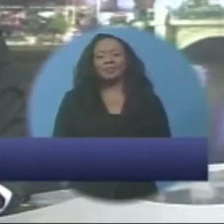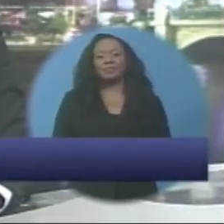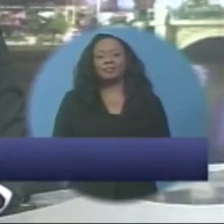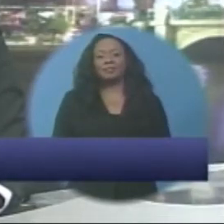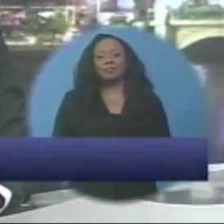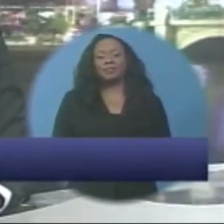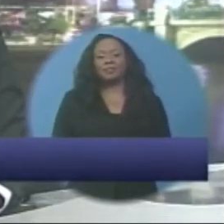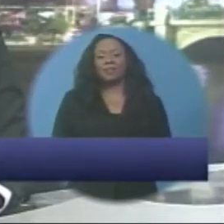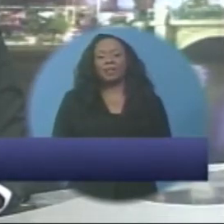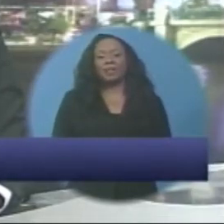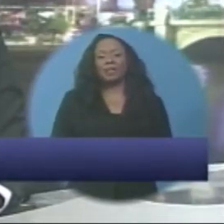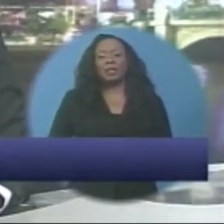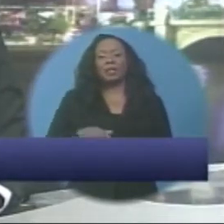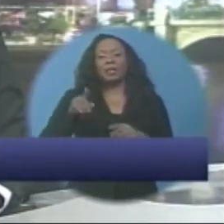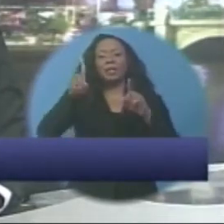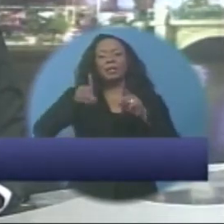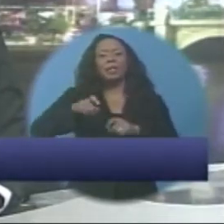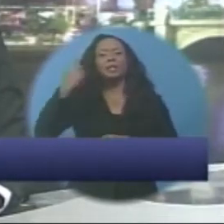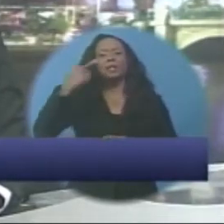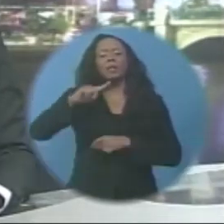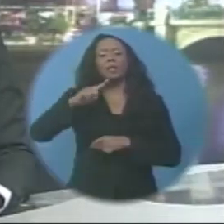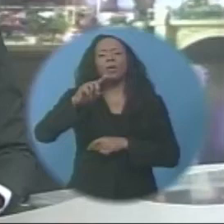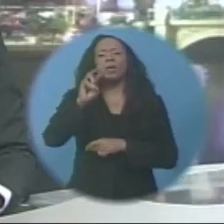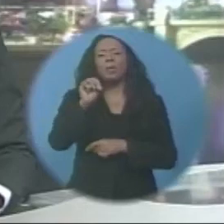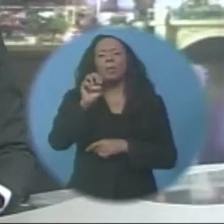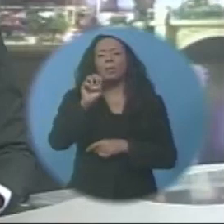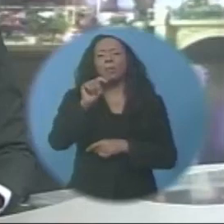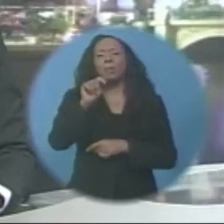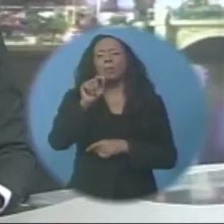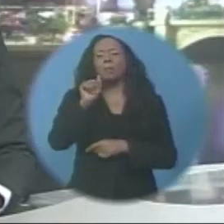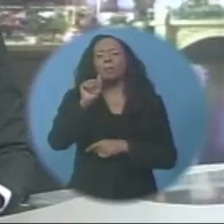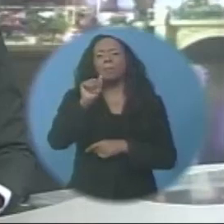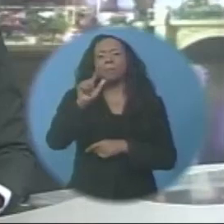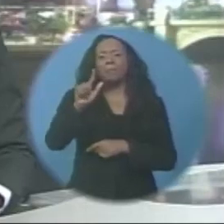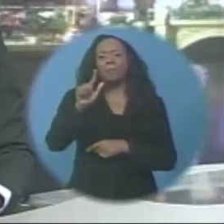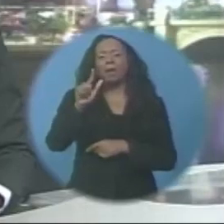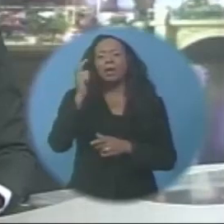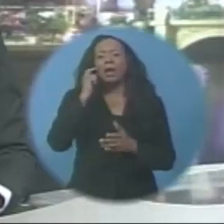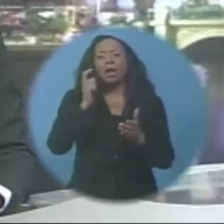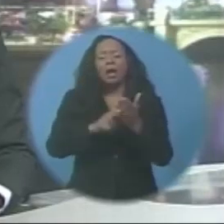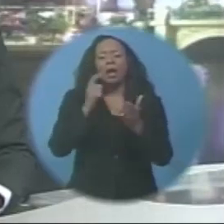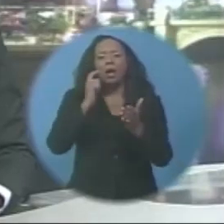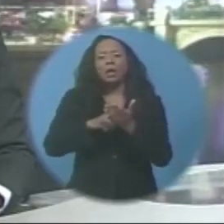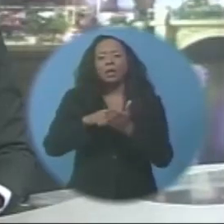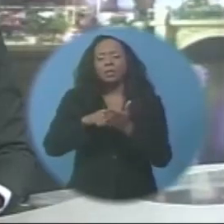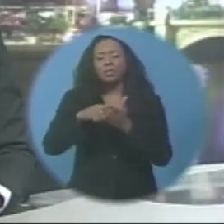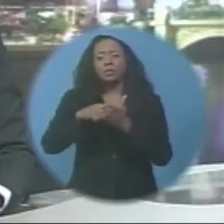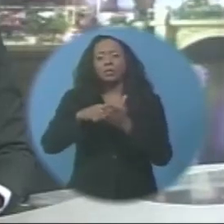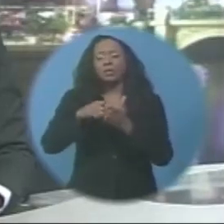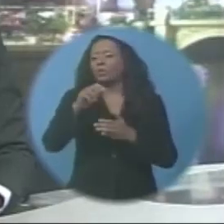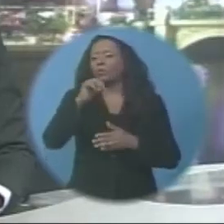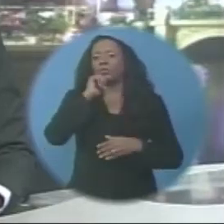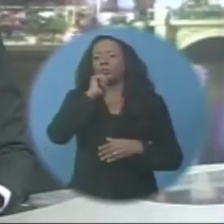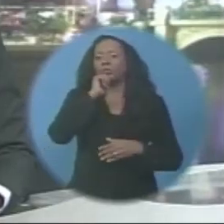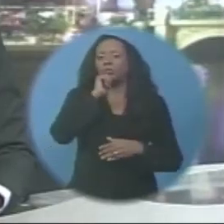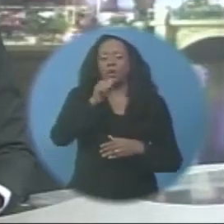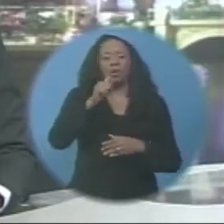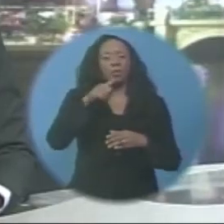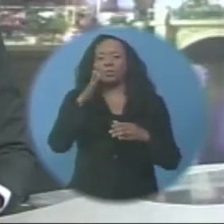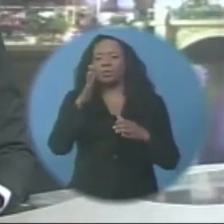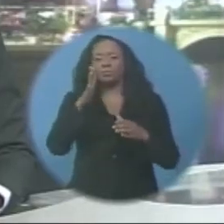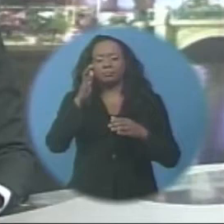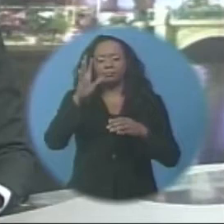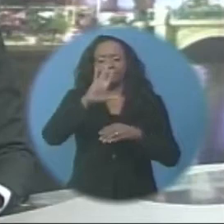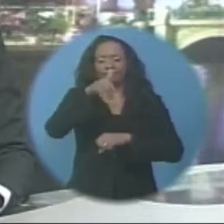metal detectors have no place in our island schools. This from Education Minister Ronald Jones, who has come out strongly against the possibility of them